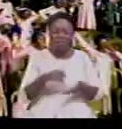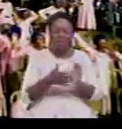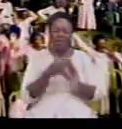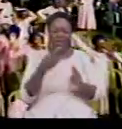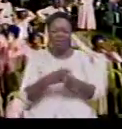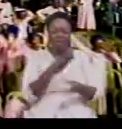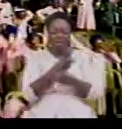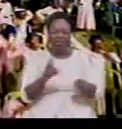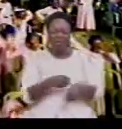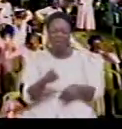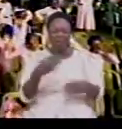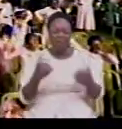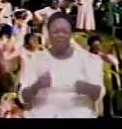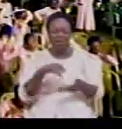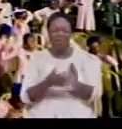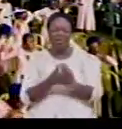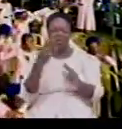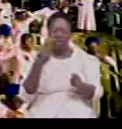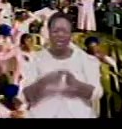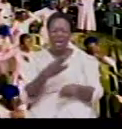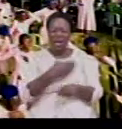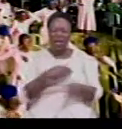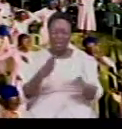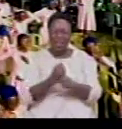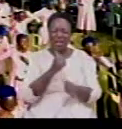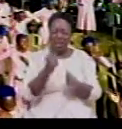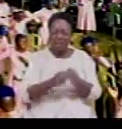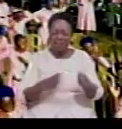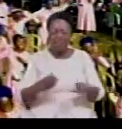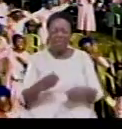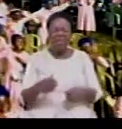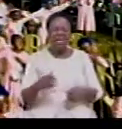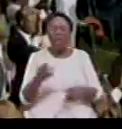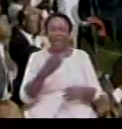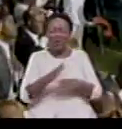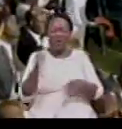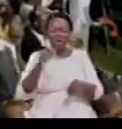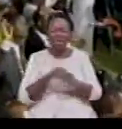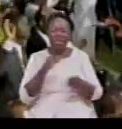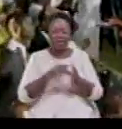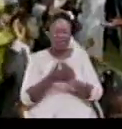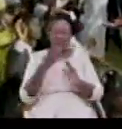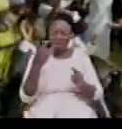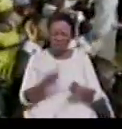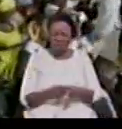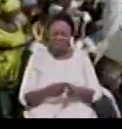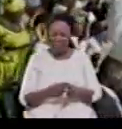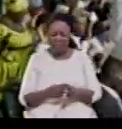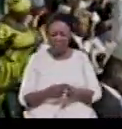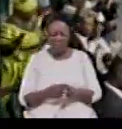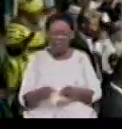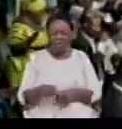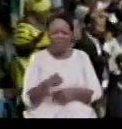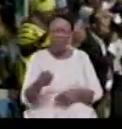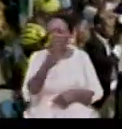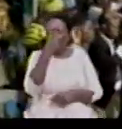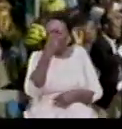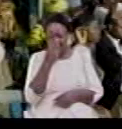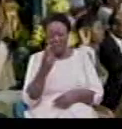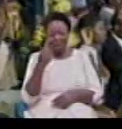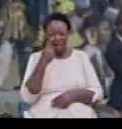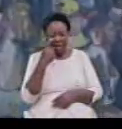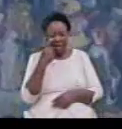them right now. Take everything away in Jesus' name. Those blind eyes